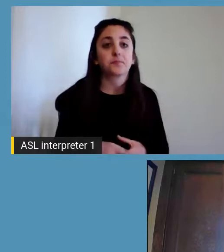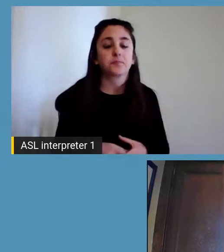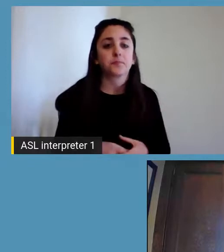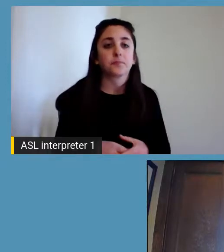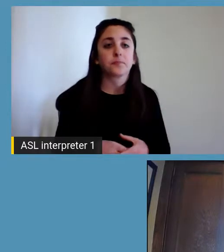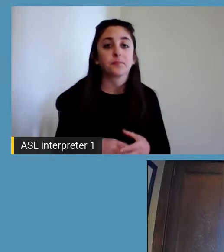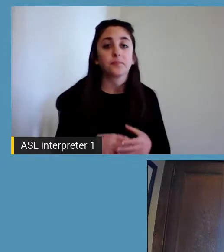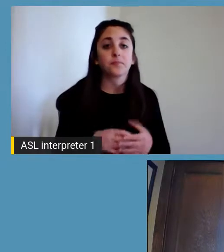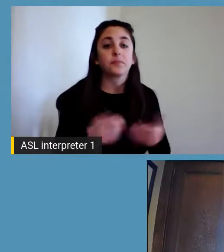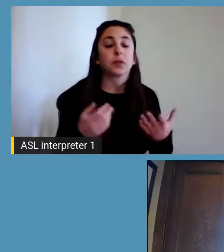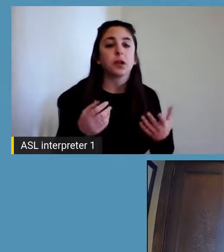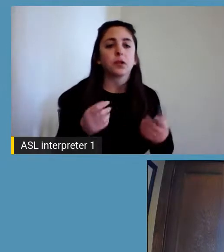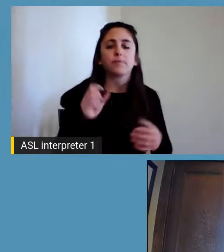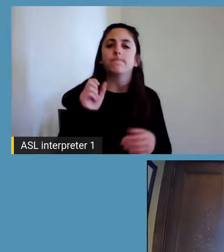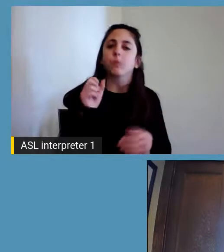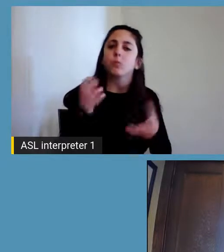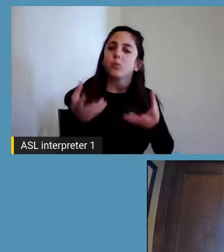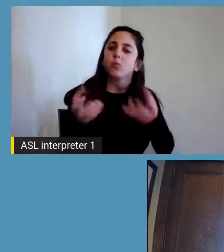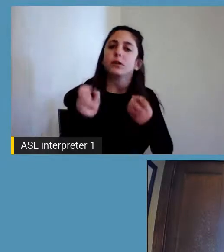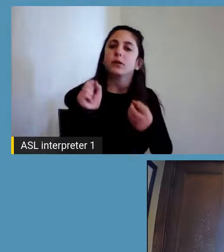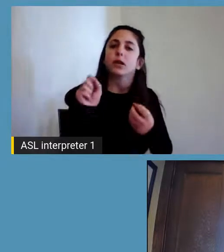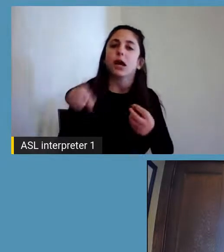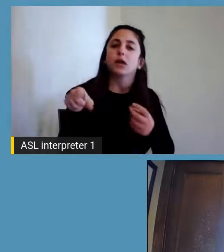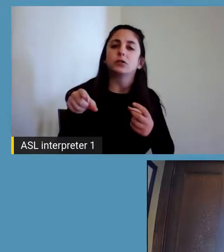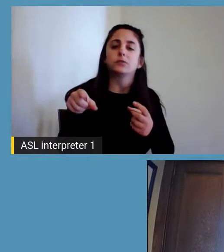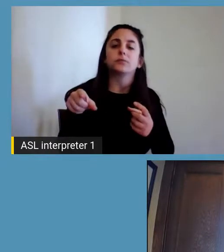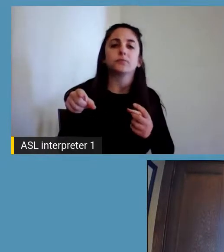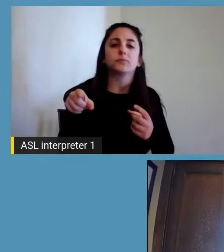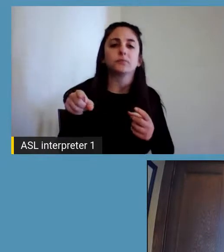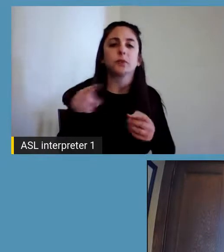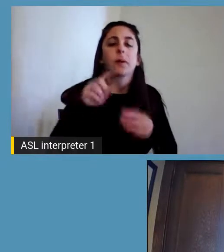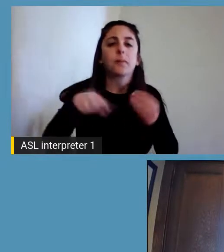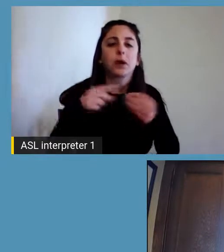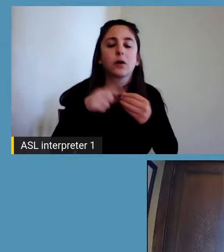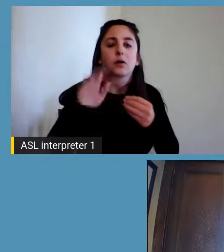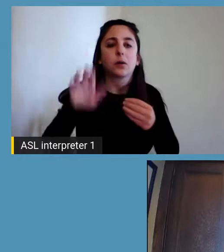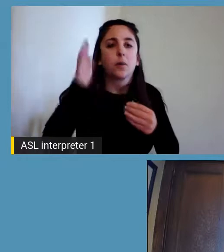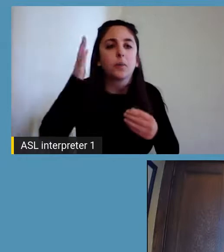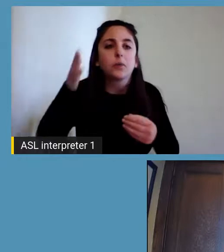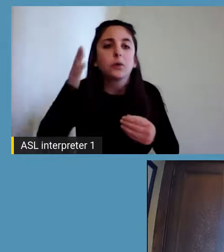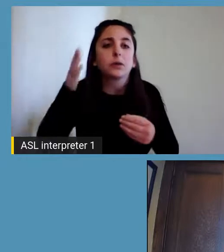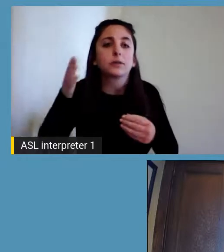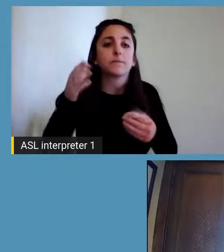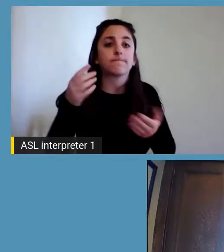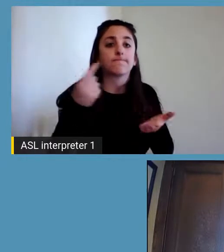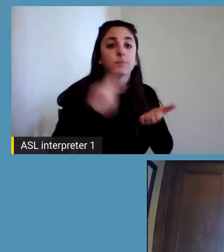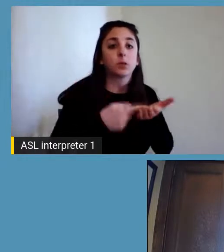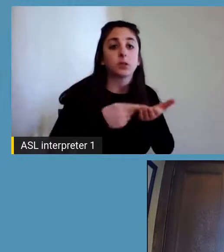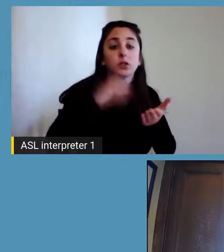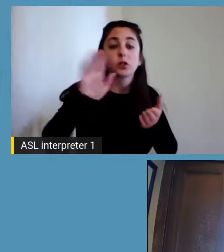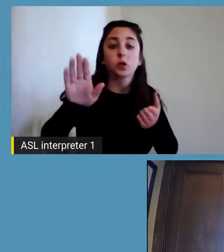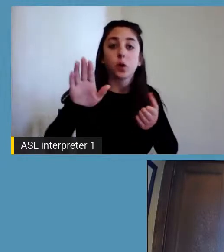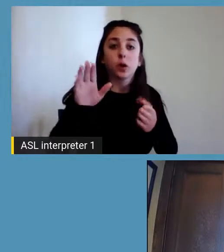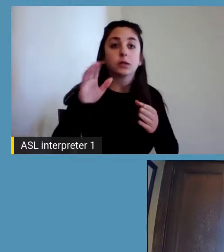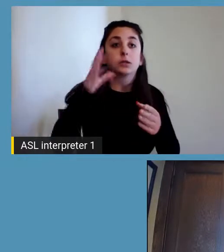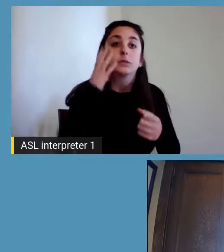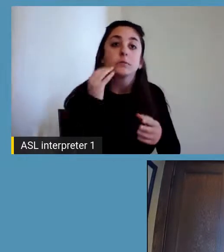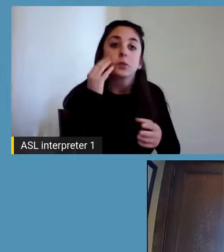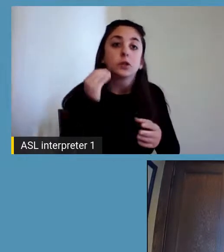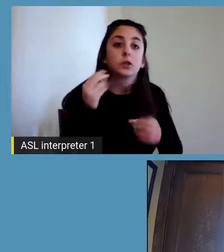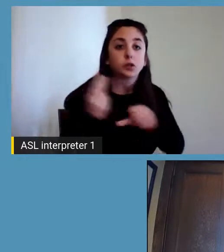First of all, actually, let me ask you a contextual question here. What we're talking about in terms of your experience with Clo 3D is specifically a